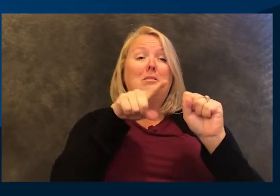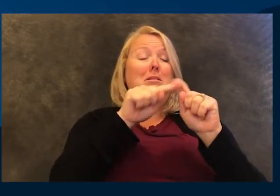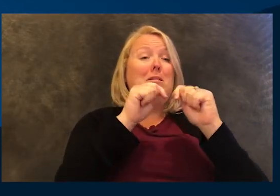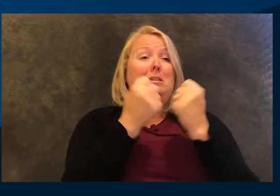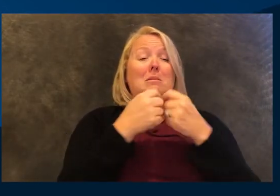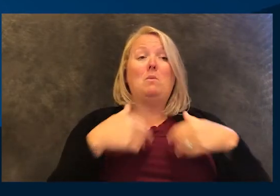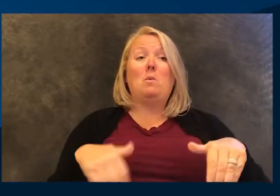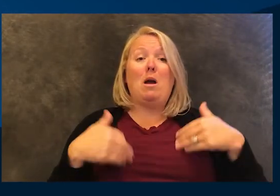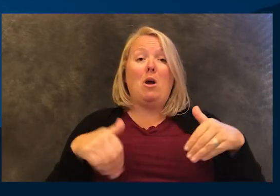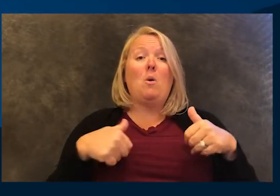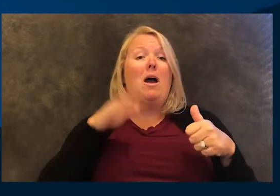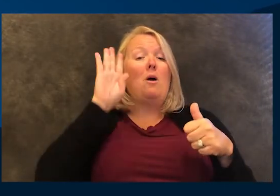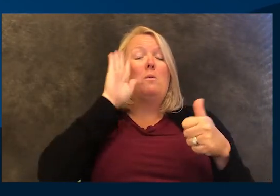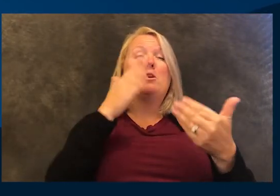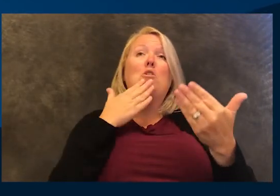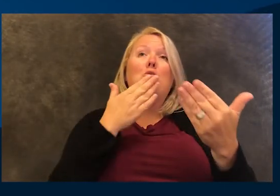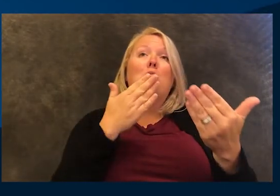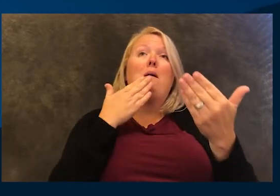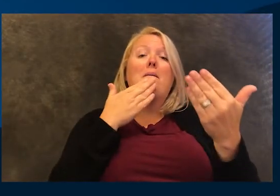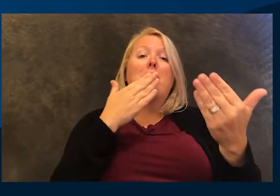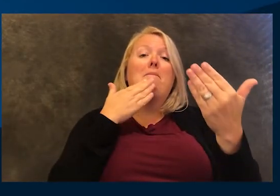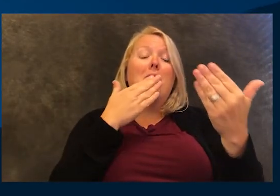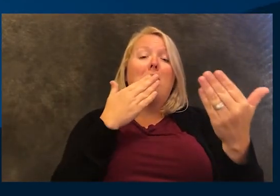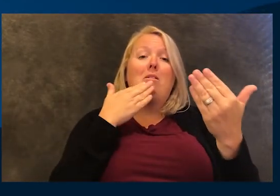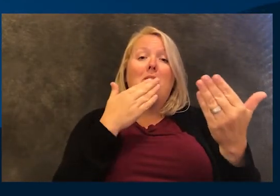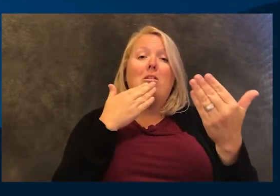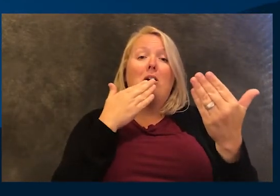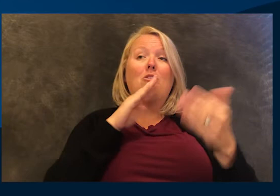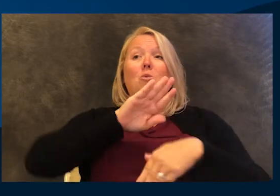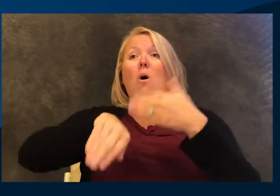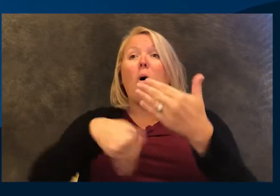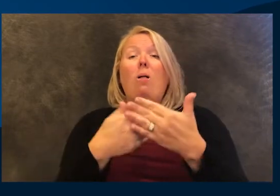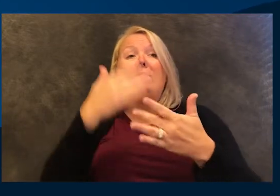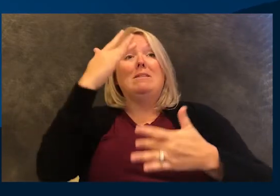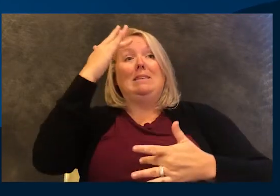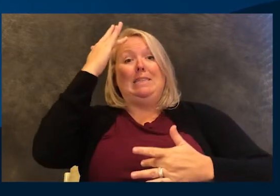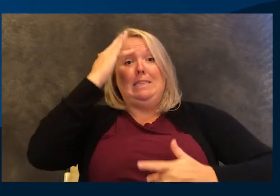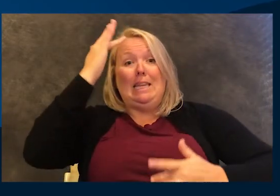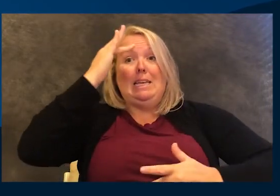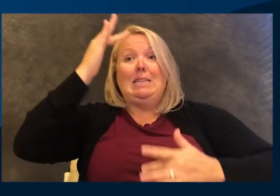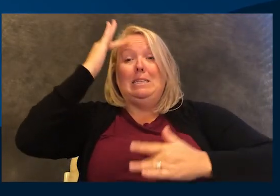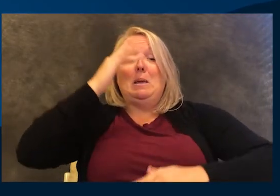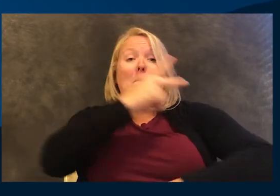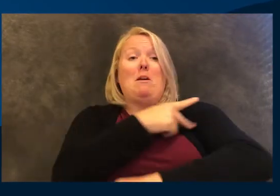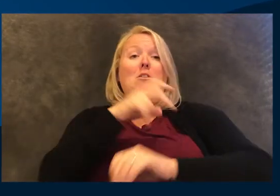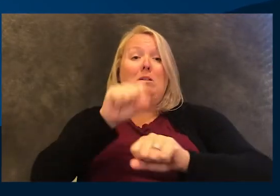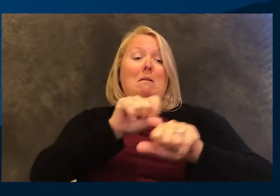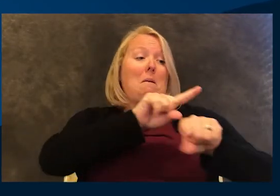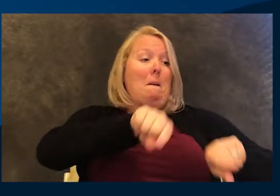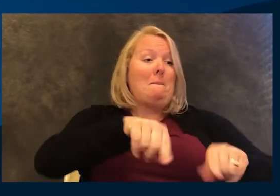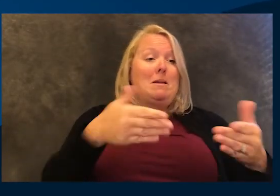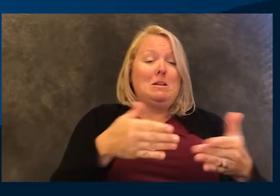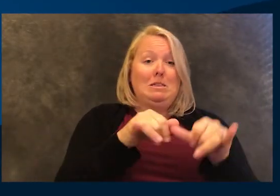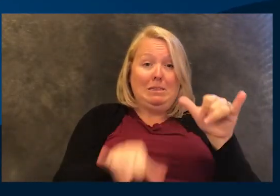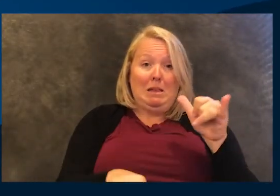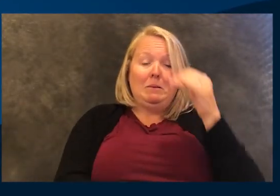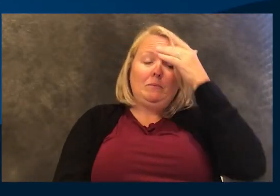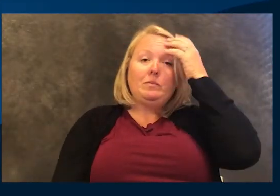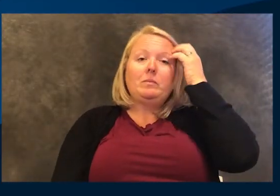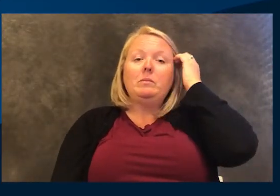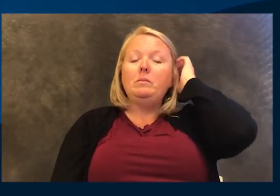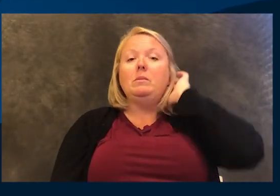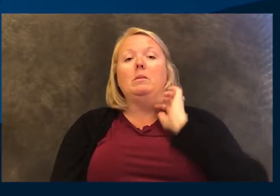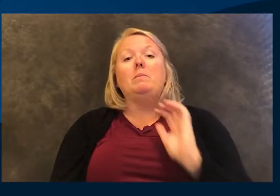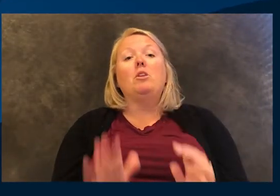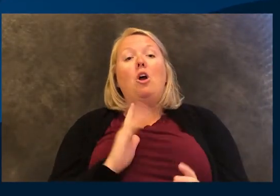will forever be grateful so that we can get the sickest of sick of patients into our health system. In spite of all of this,